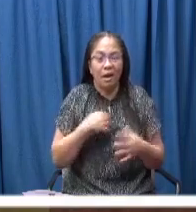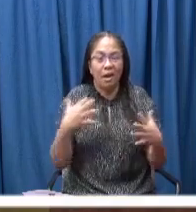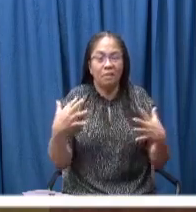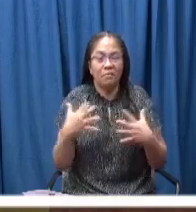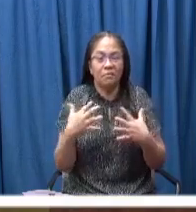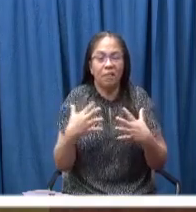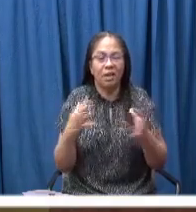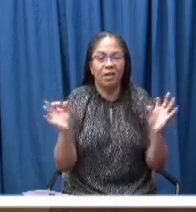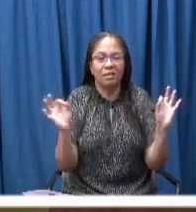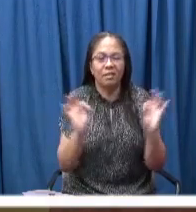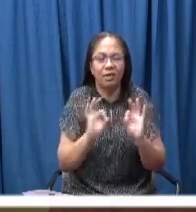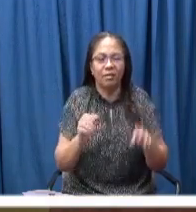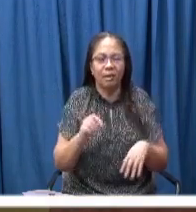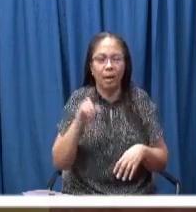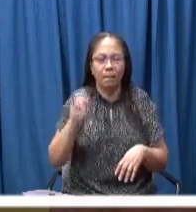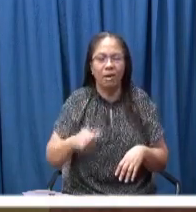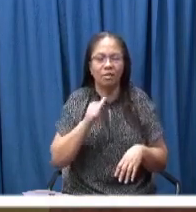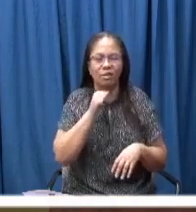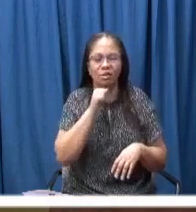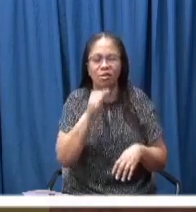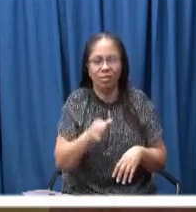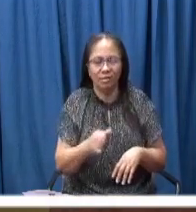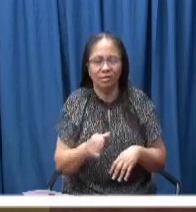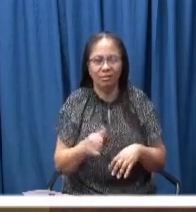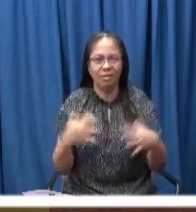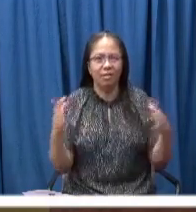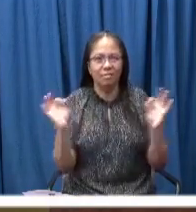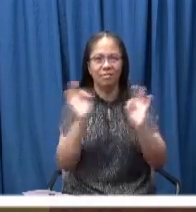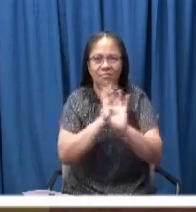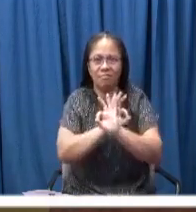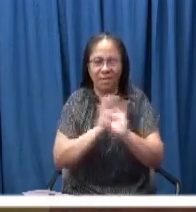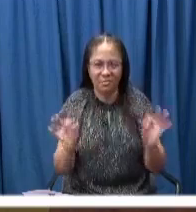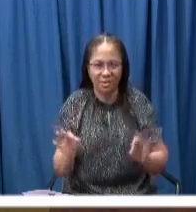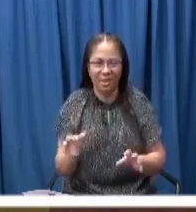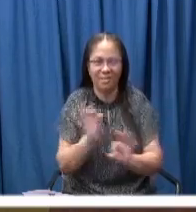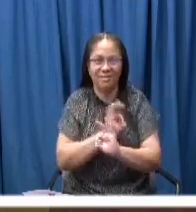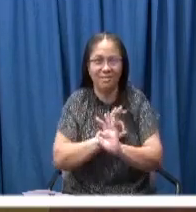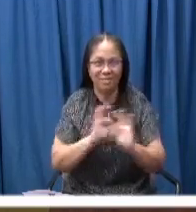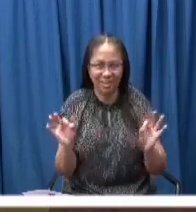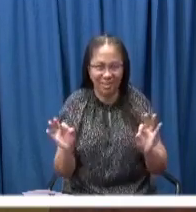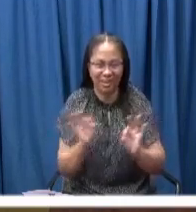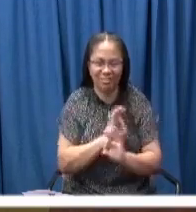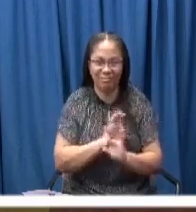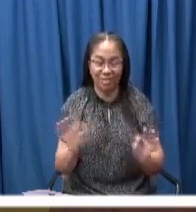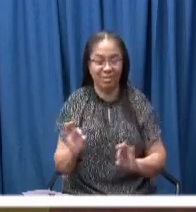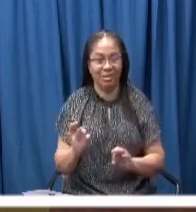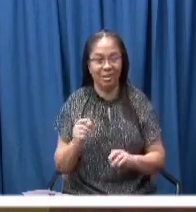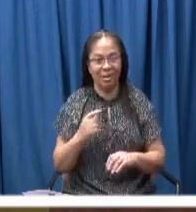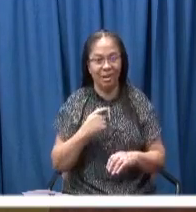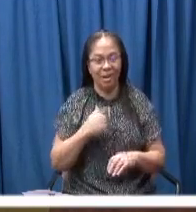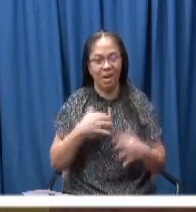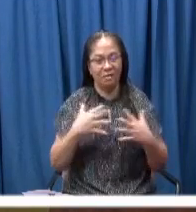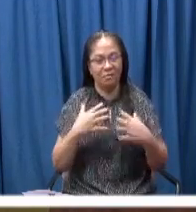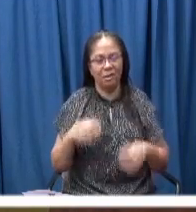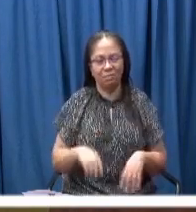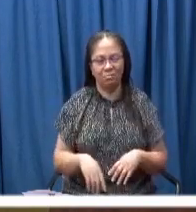I should fear. Nothing, nothing, nothing that I should fear.